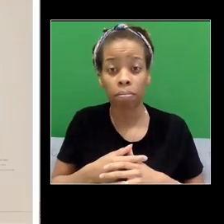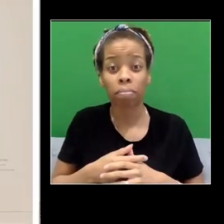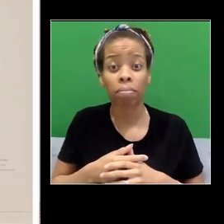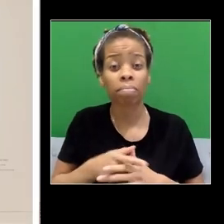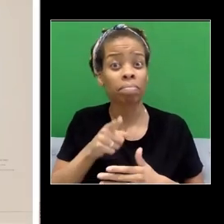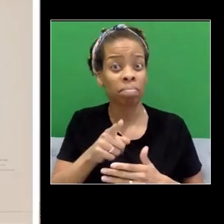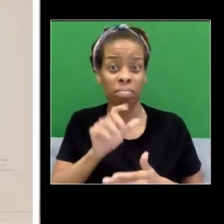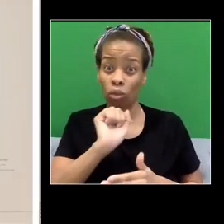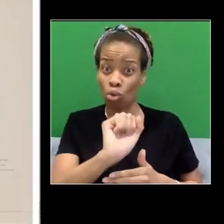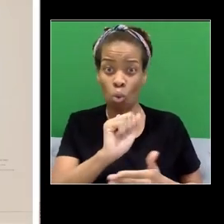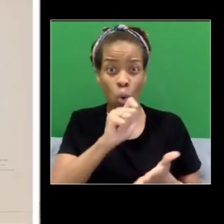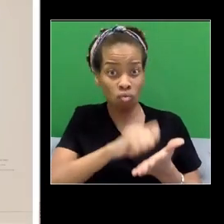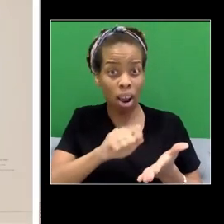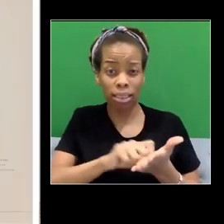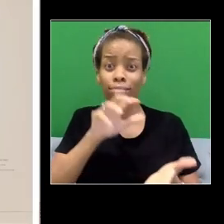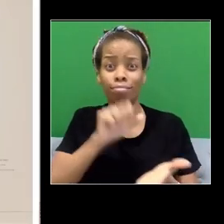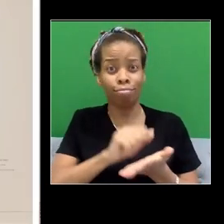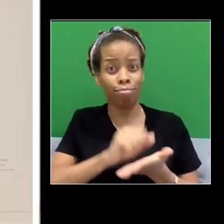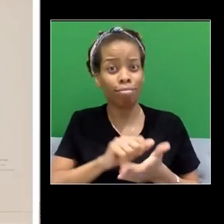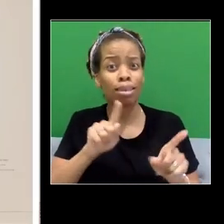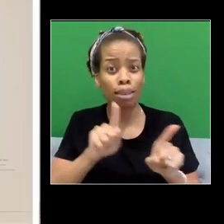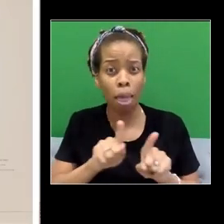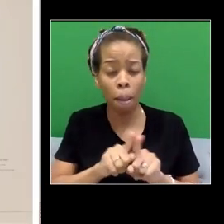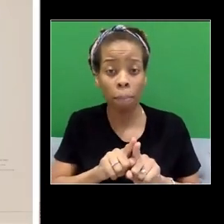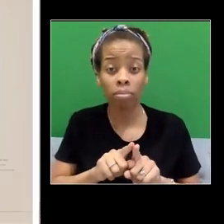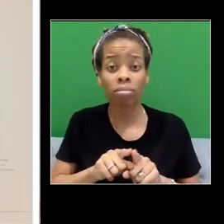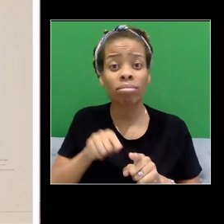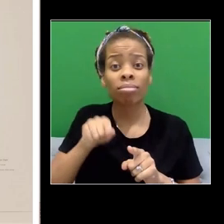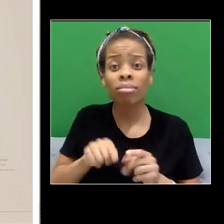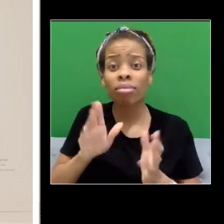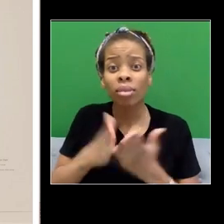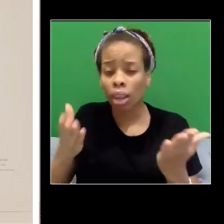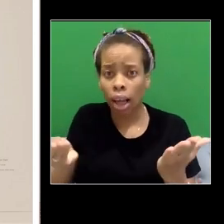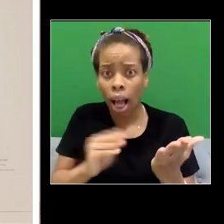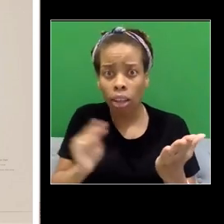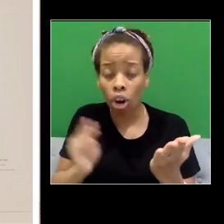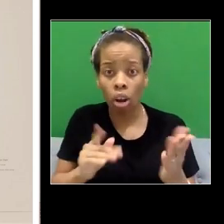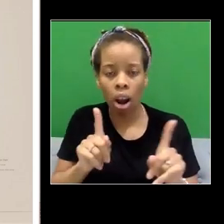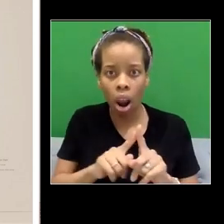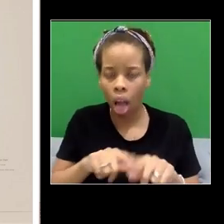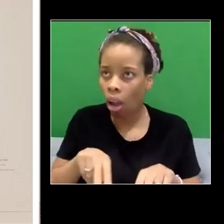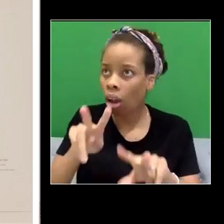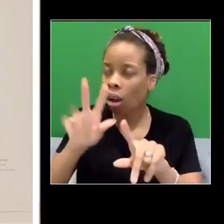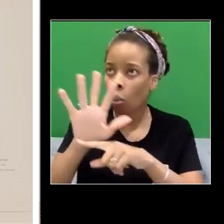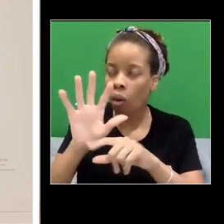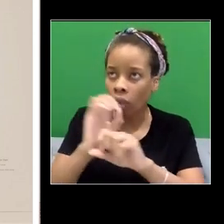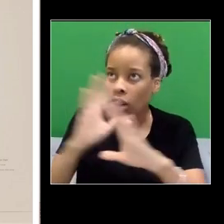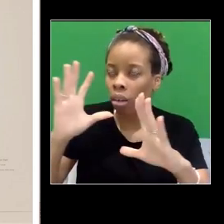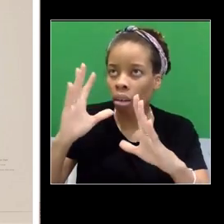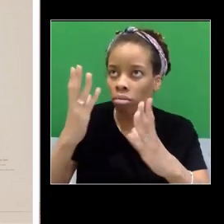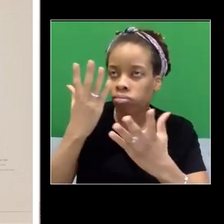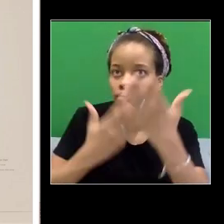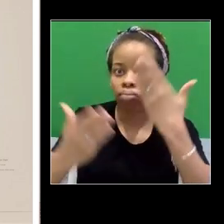And again, I have to say the contribution in this catalog was cinematic in the most profound